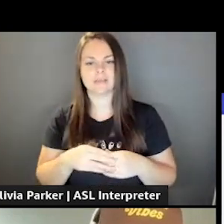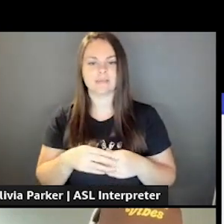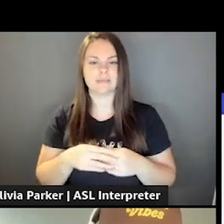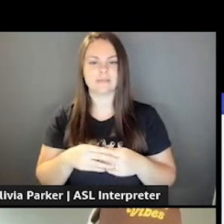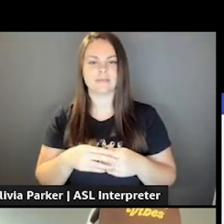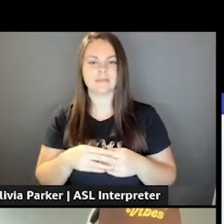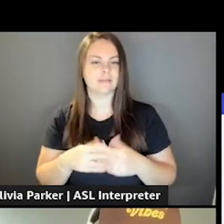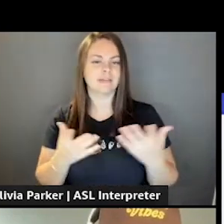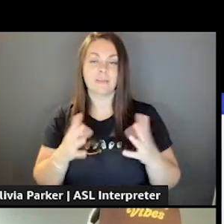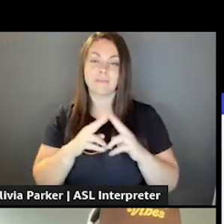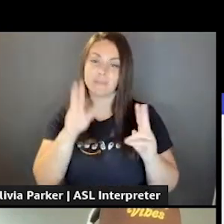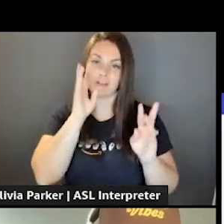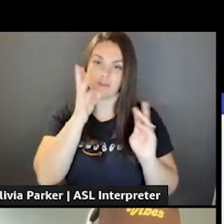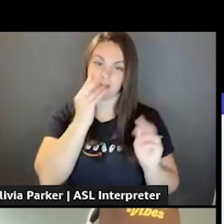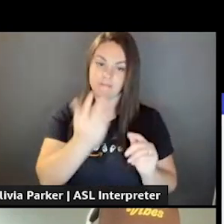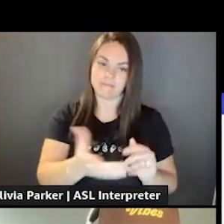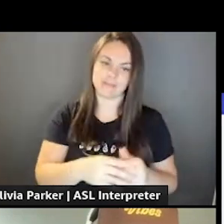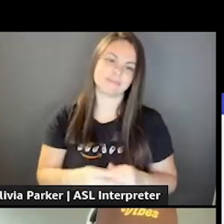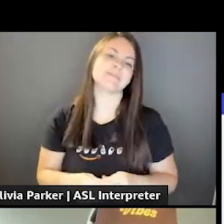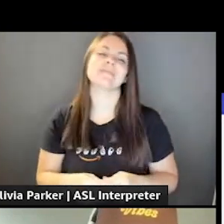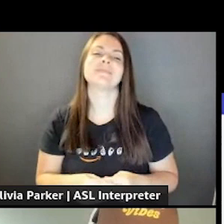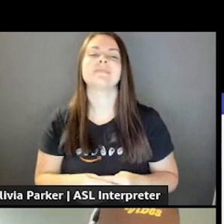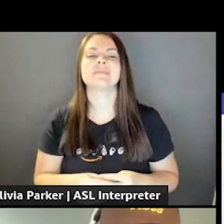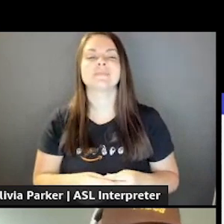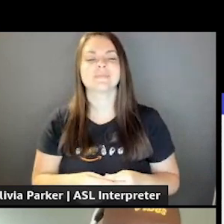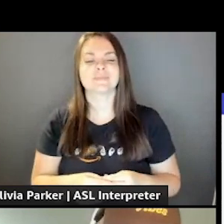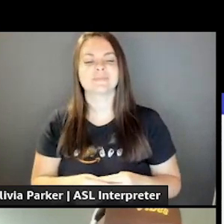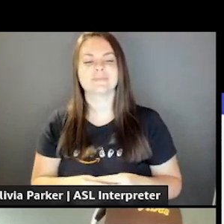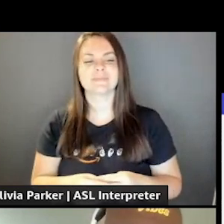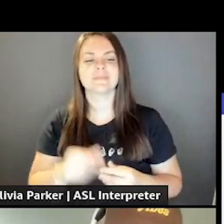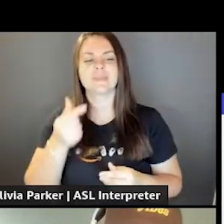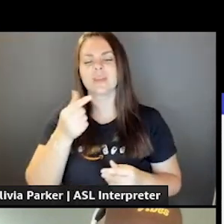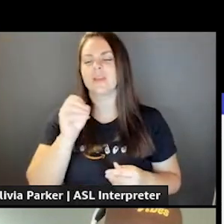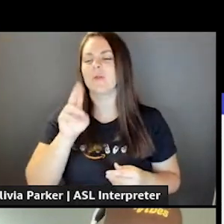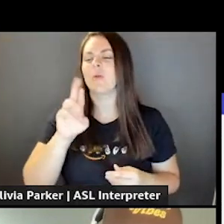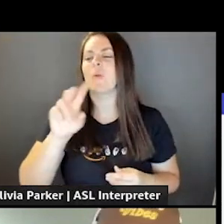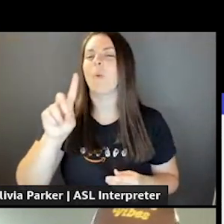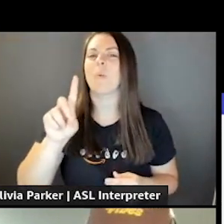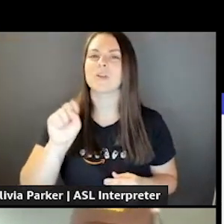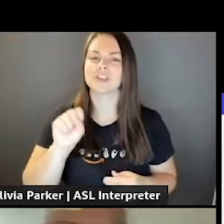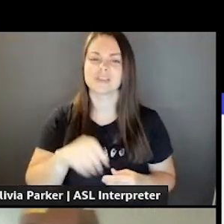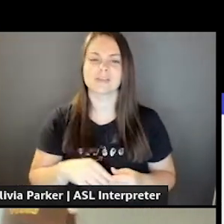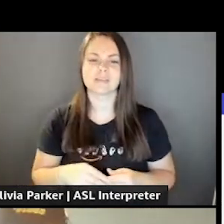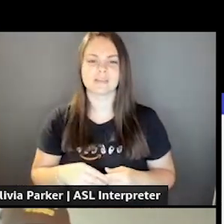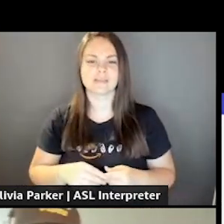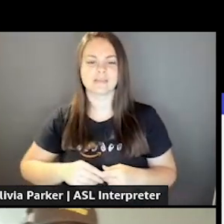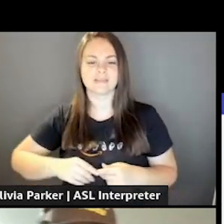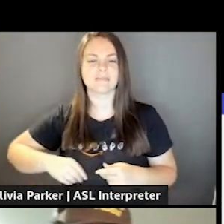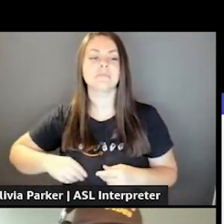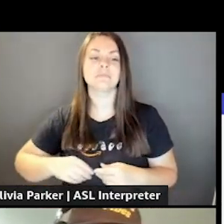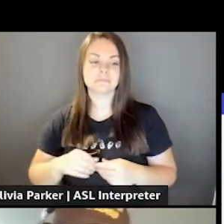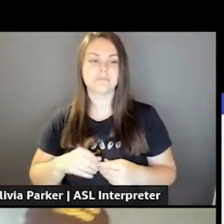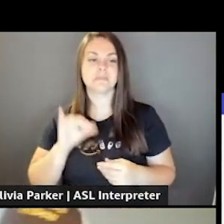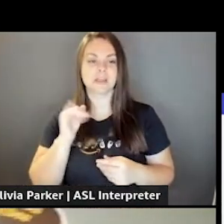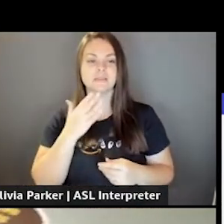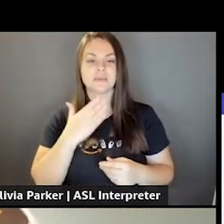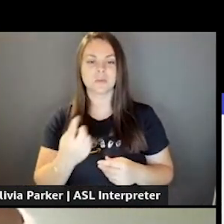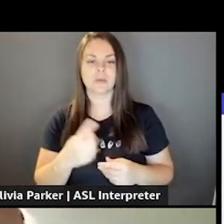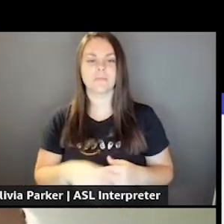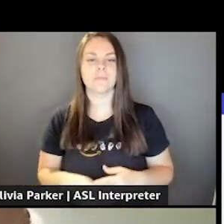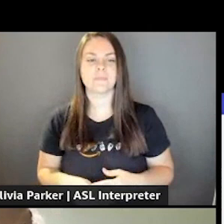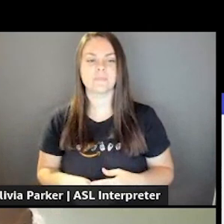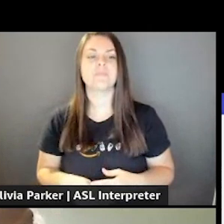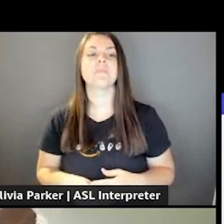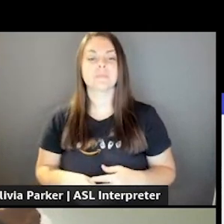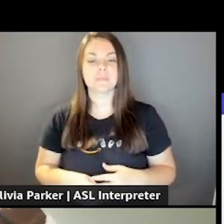I'm very creative here, folks. If I come in here, we can gourds. How about some gourds? Gourds? That would be a good one. We can come in